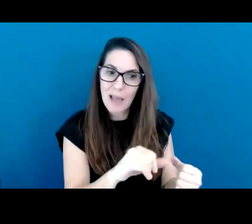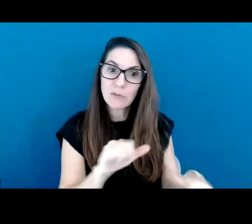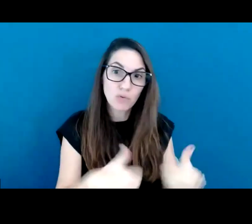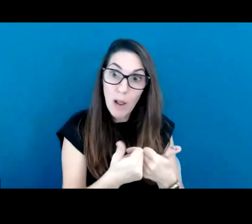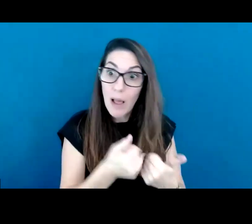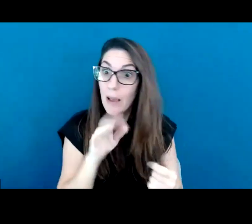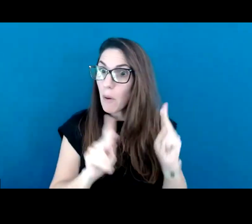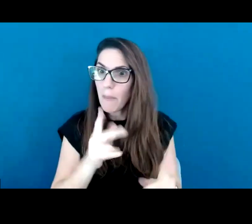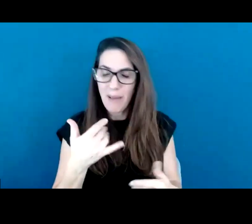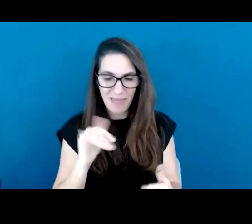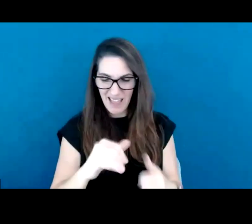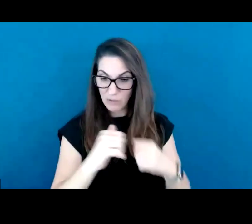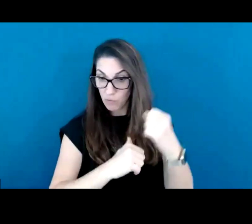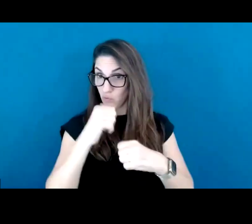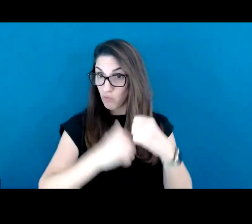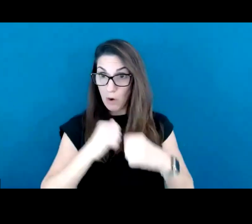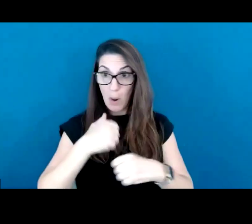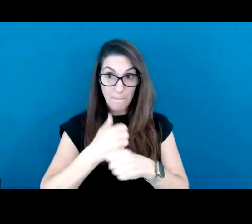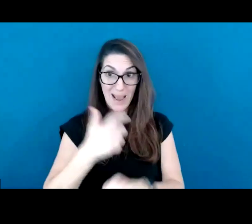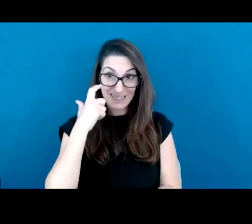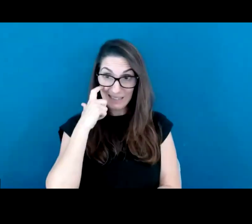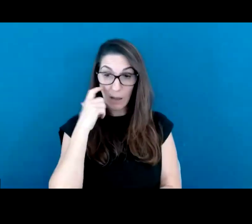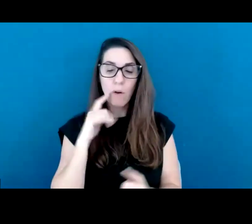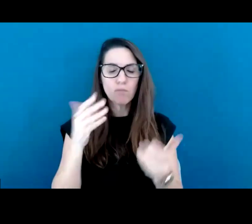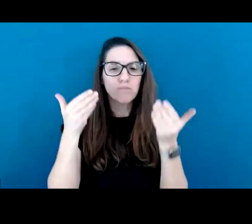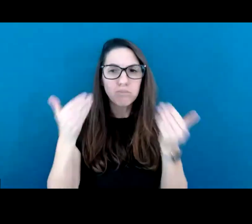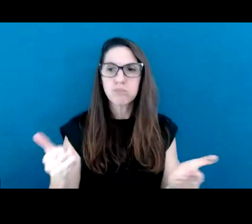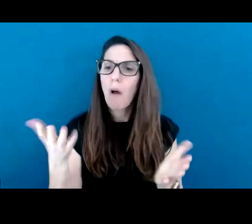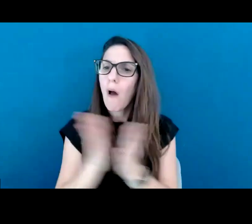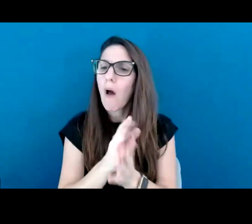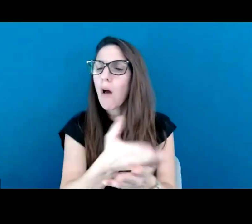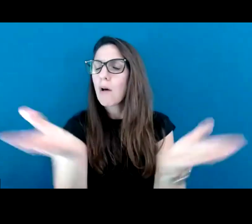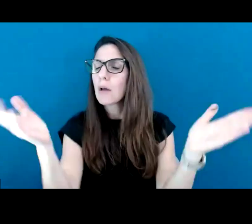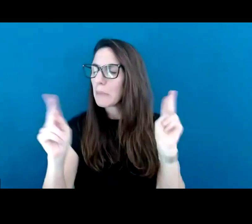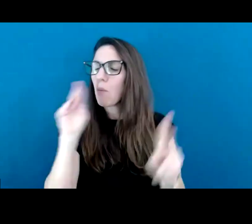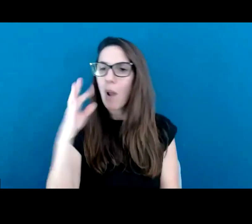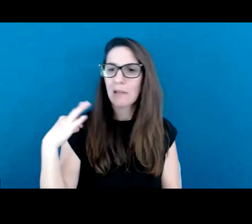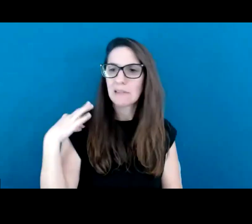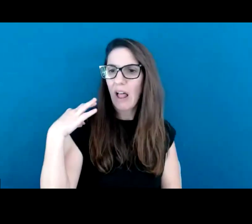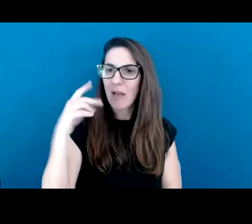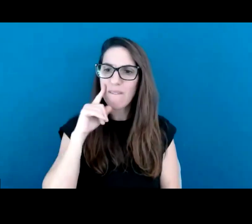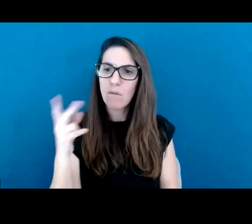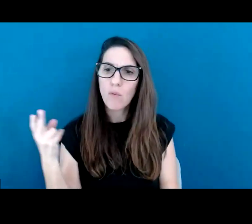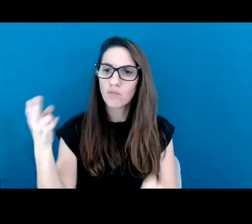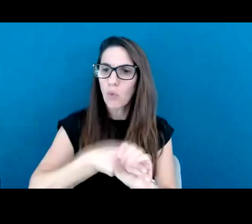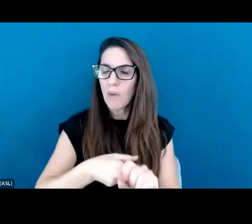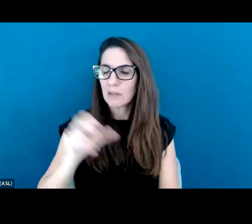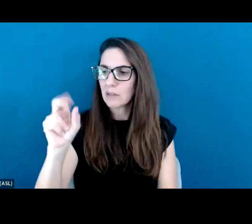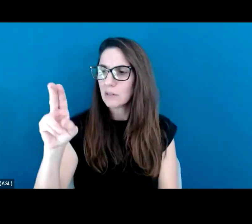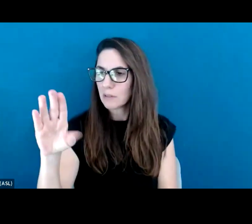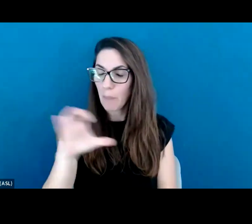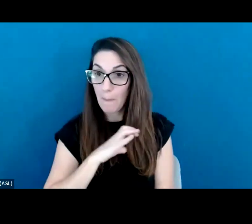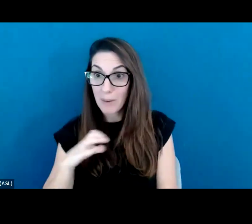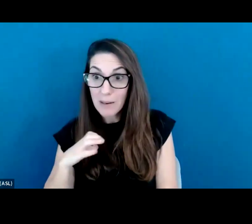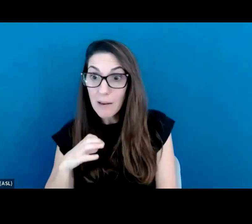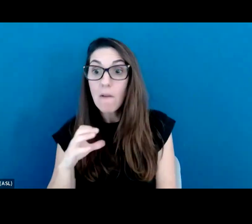structure makes sense, what I'm then going to do is I'll put out a call for people to volunteer to serve on the subcommittees. And